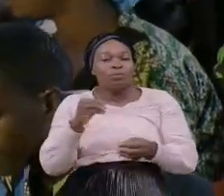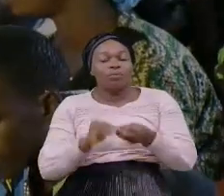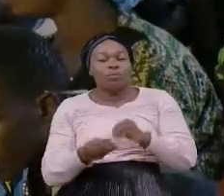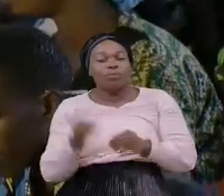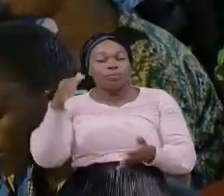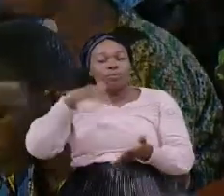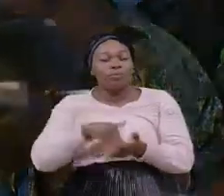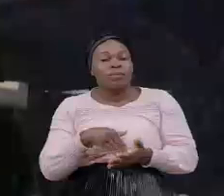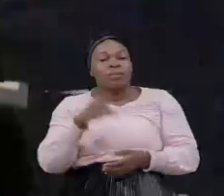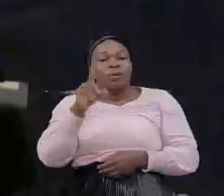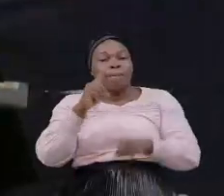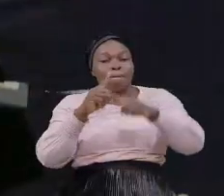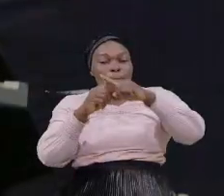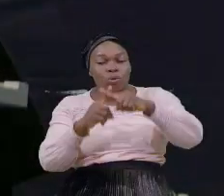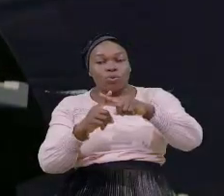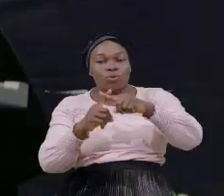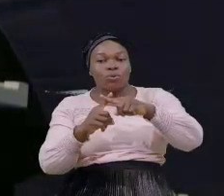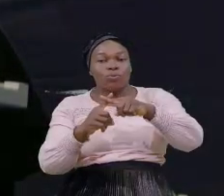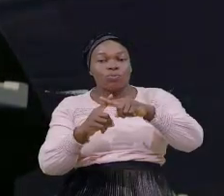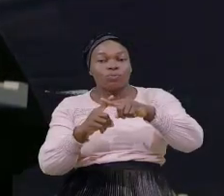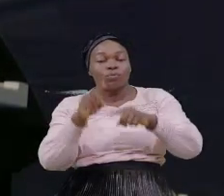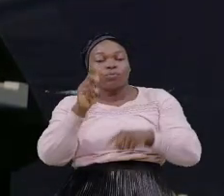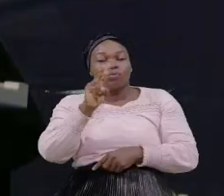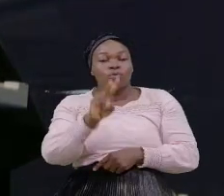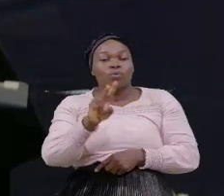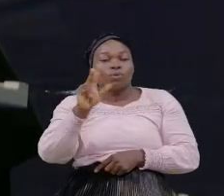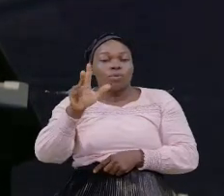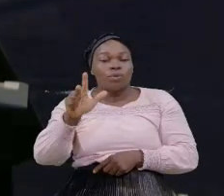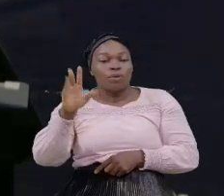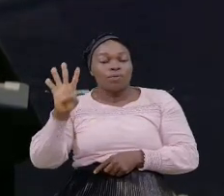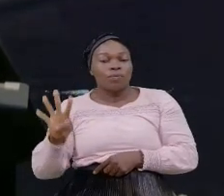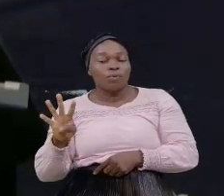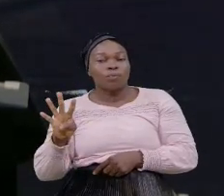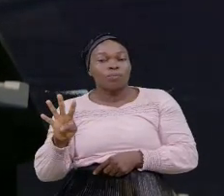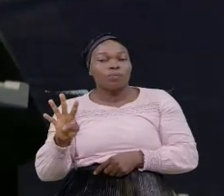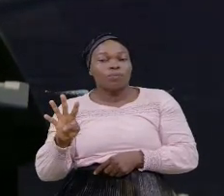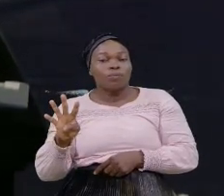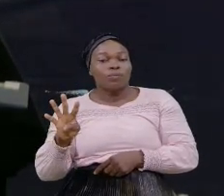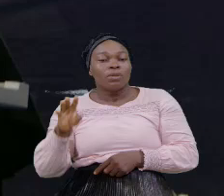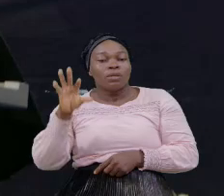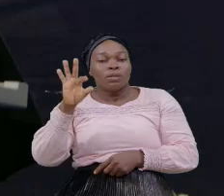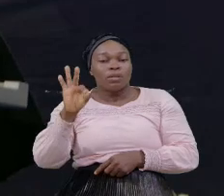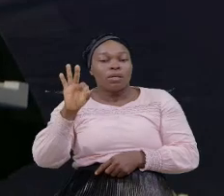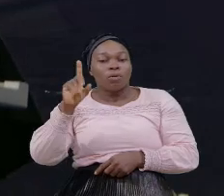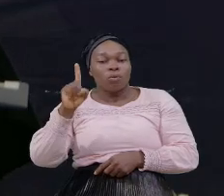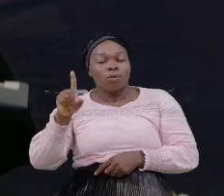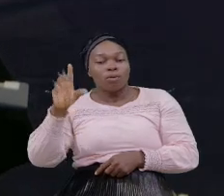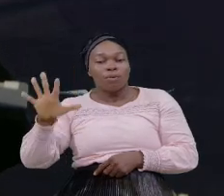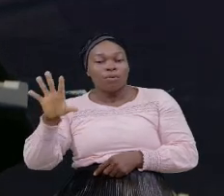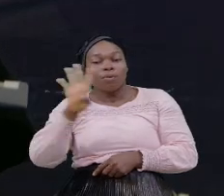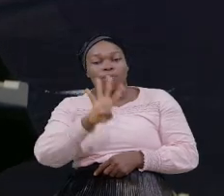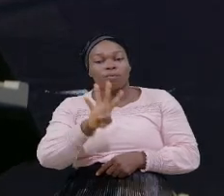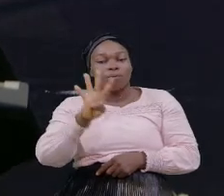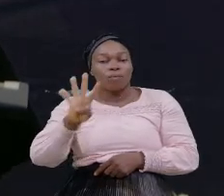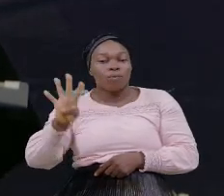You are watching and listening via radio or television, and you have given your life to Christ.